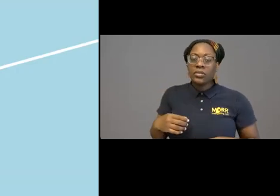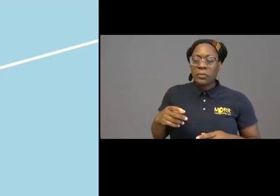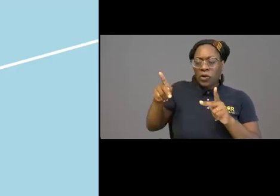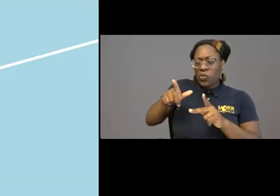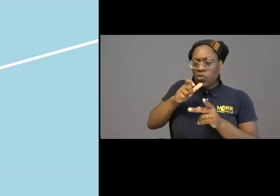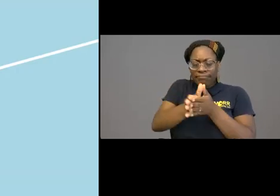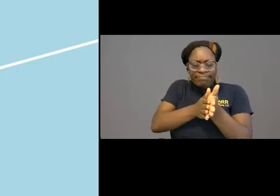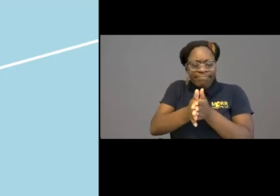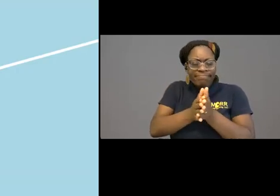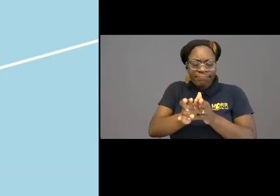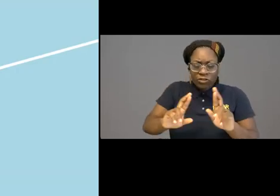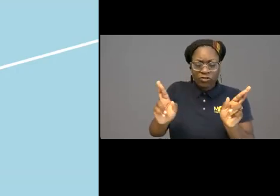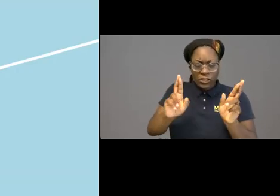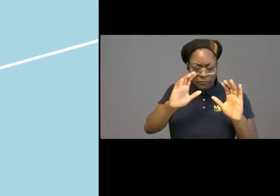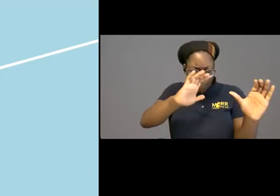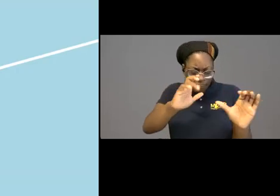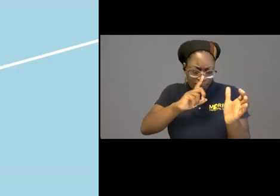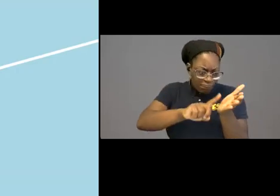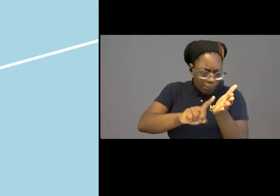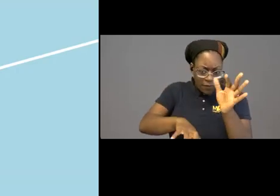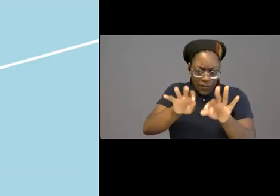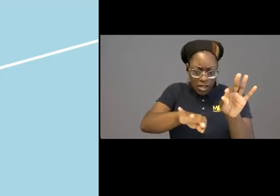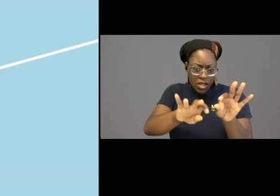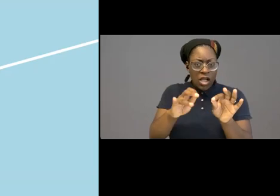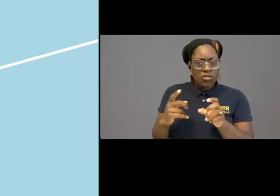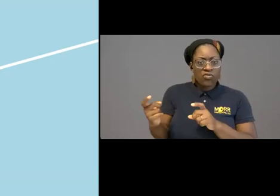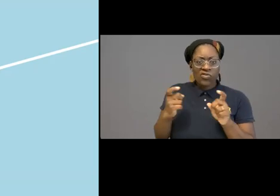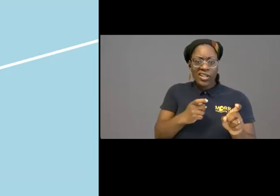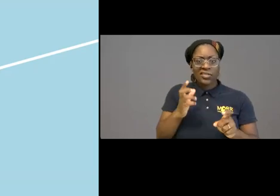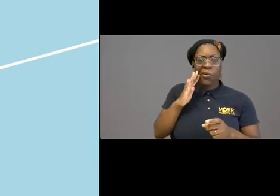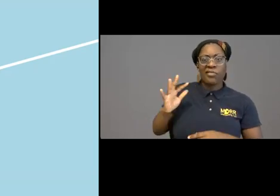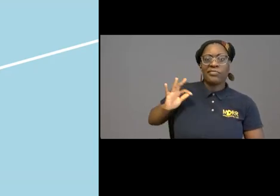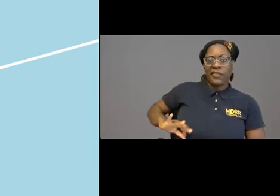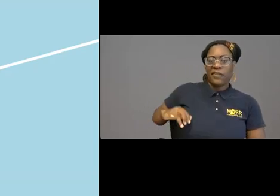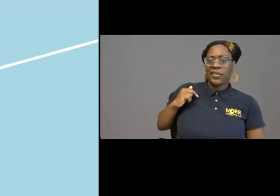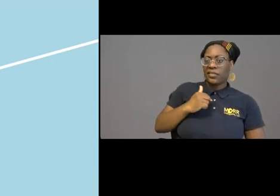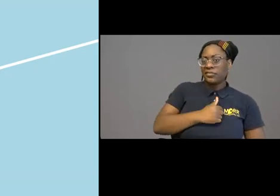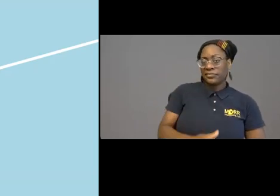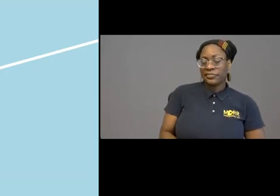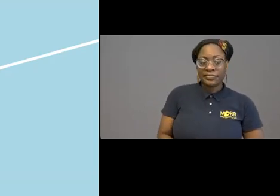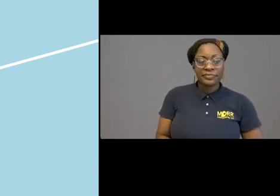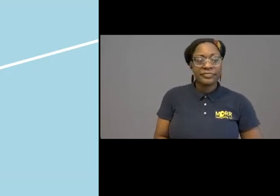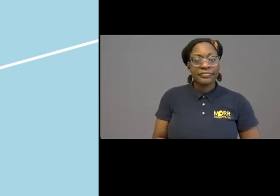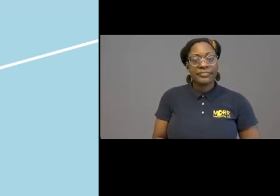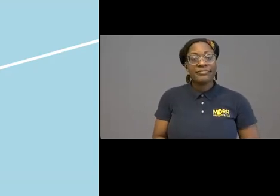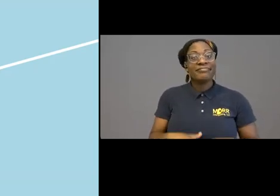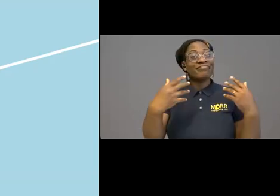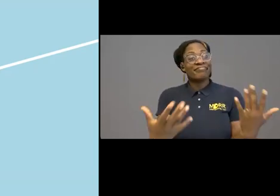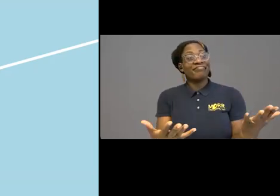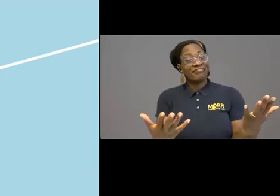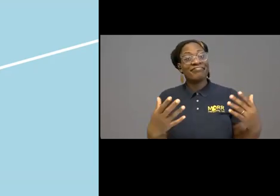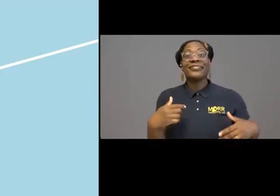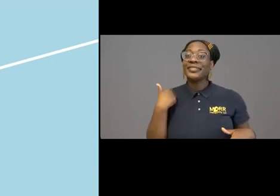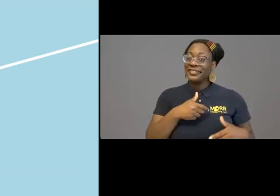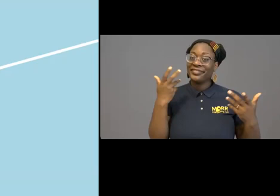All right, so we are hoping that these opportunities sound interesting to some of you, or that you might know someone who would be a good fit. And now we're going to tell you how you can